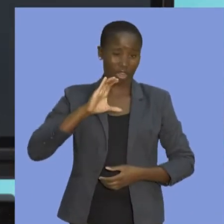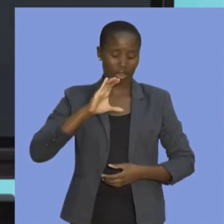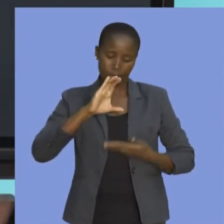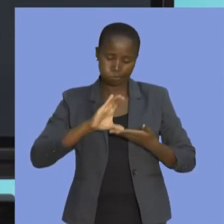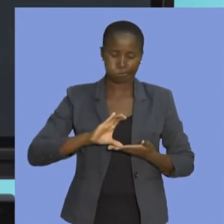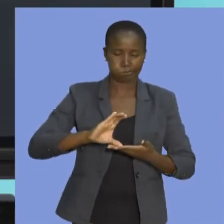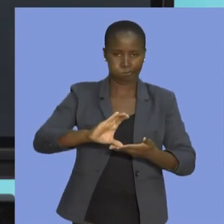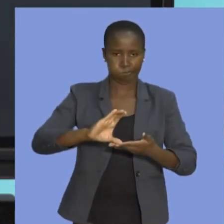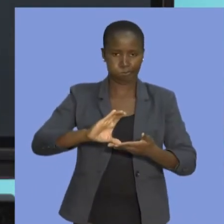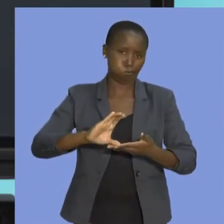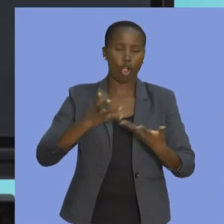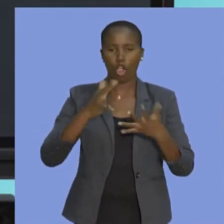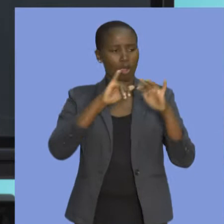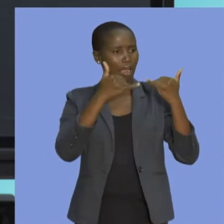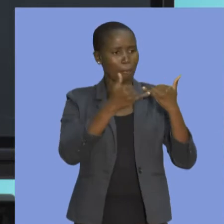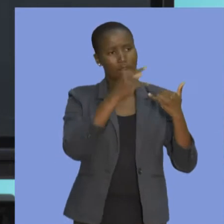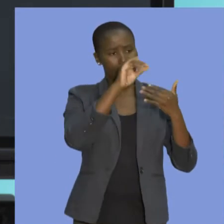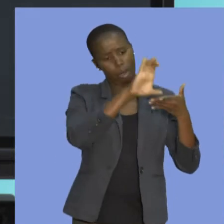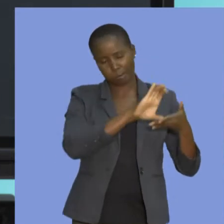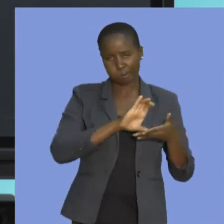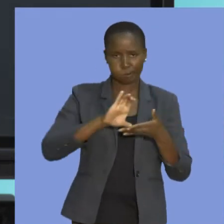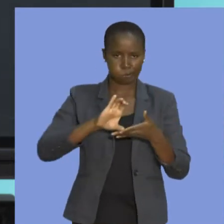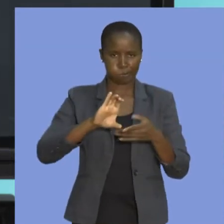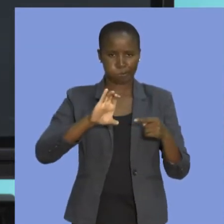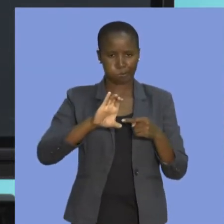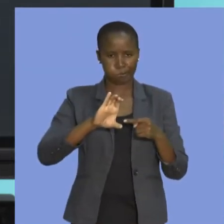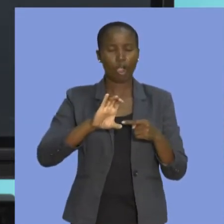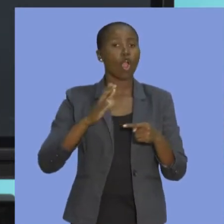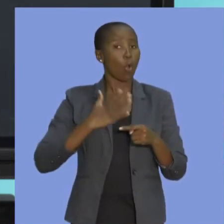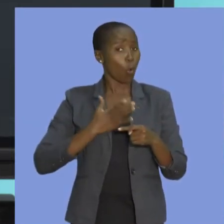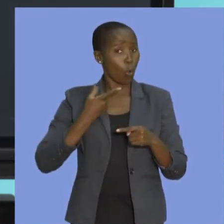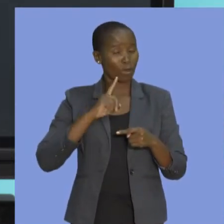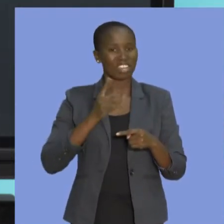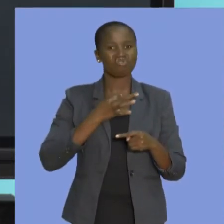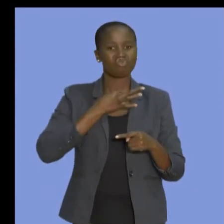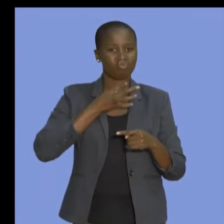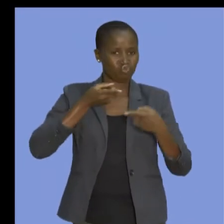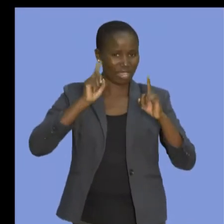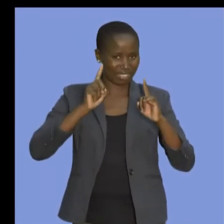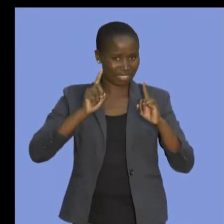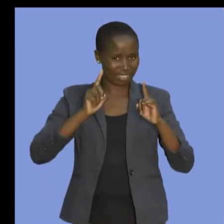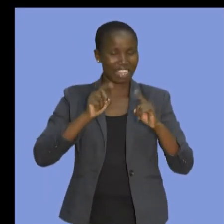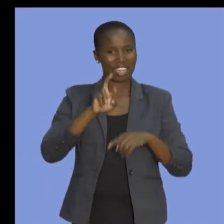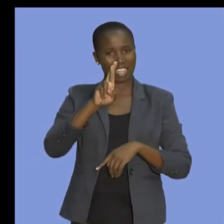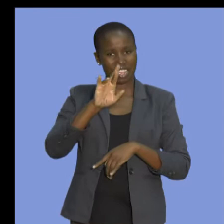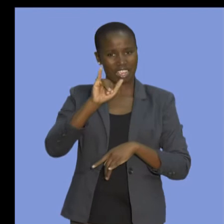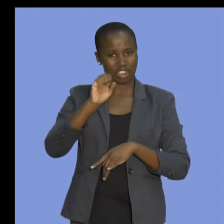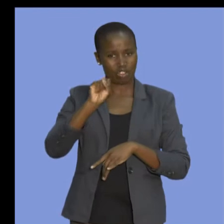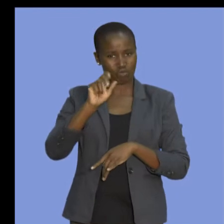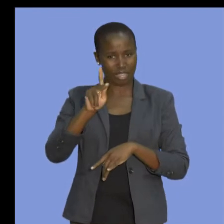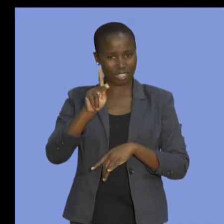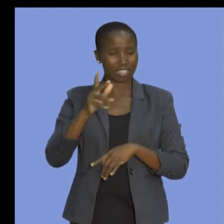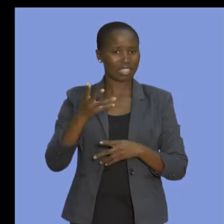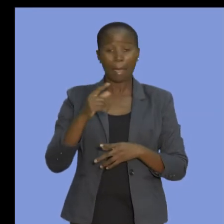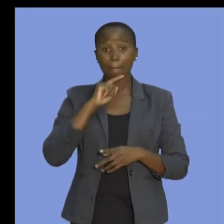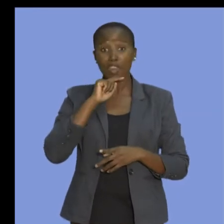investment company, and you want to reduce risk. When I talk about the risk, is that you don't want to lose